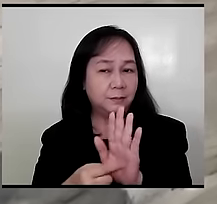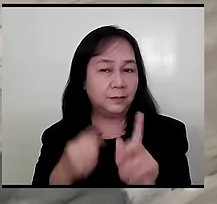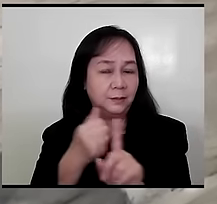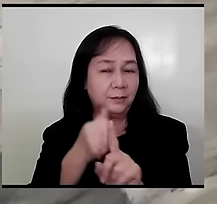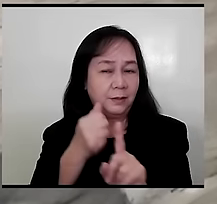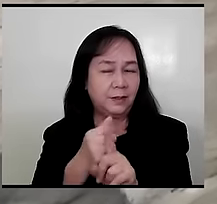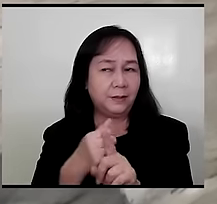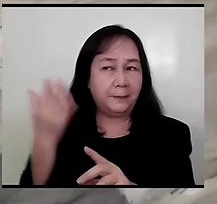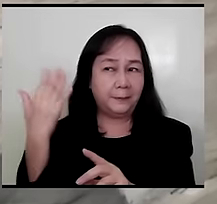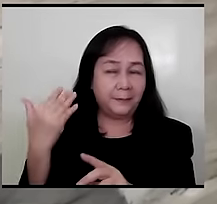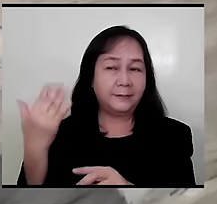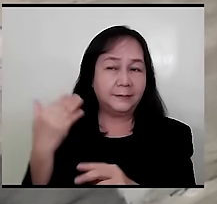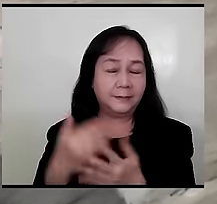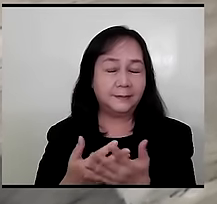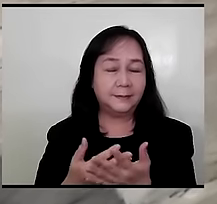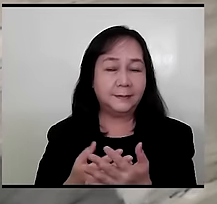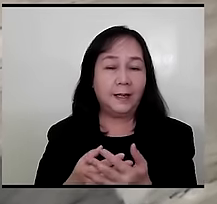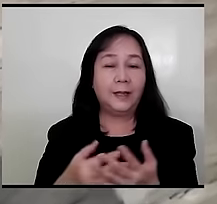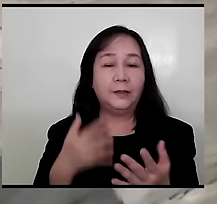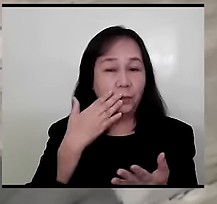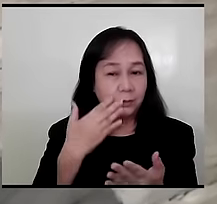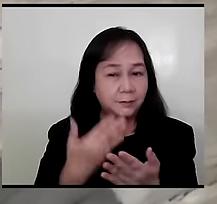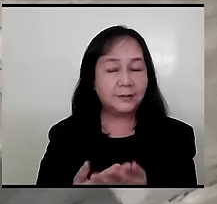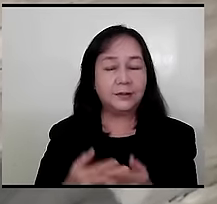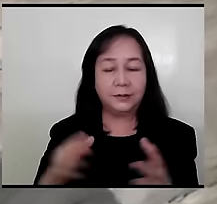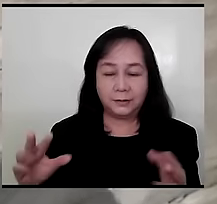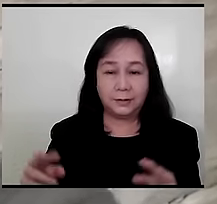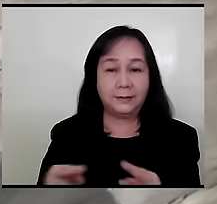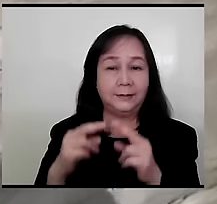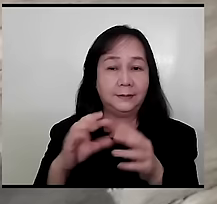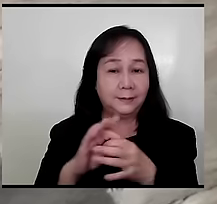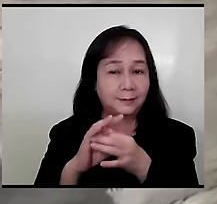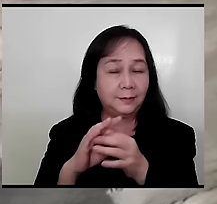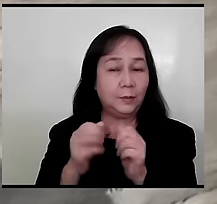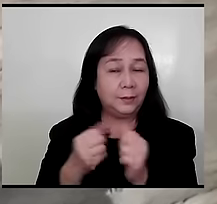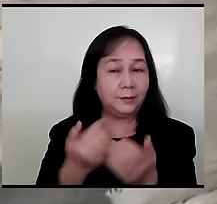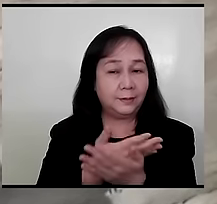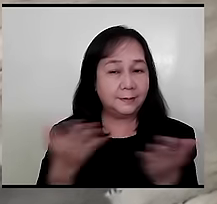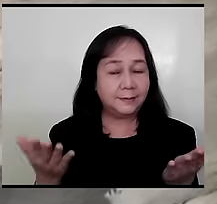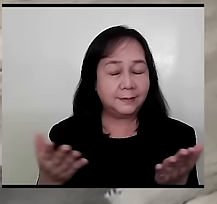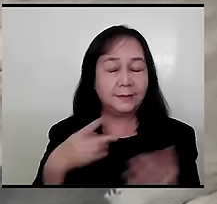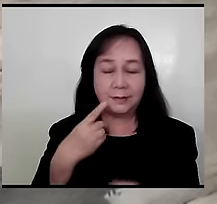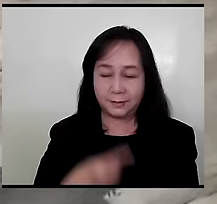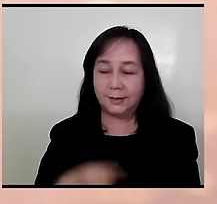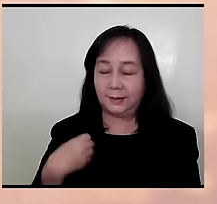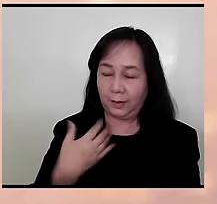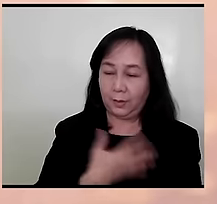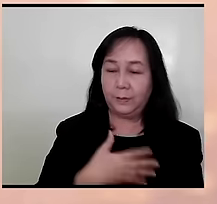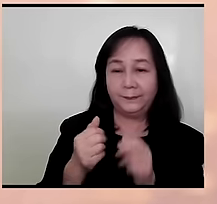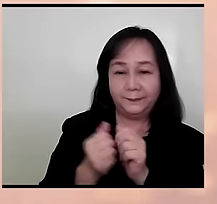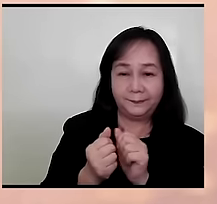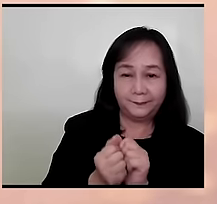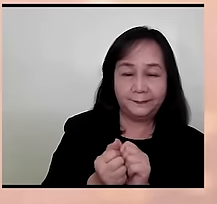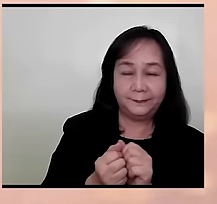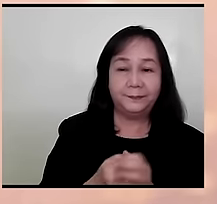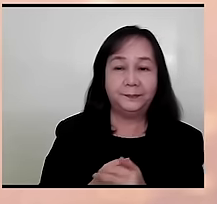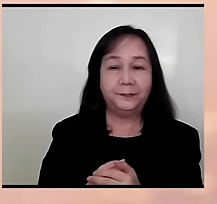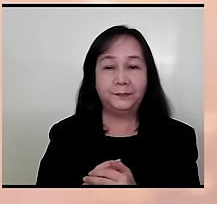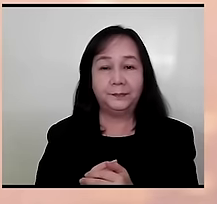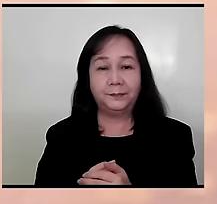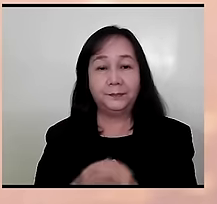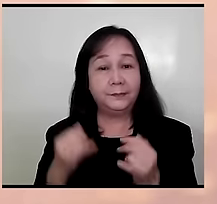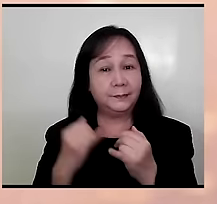his goodness in relating with us and desiring our company. Lastly, in